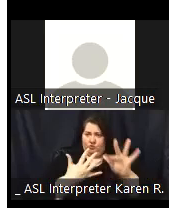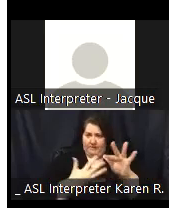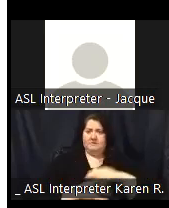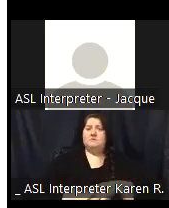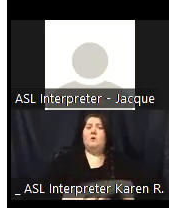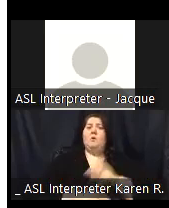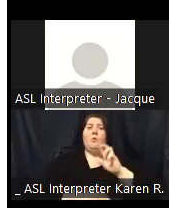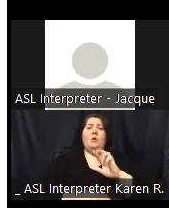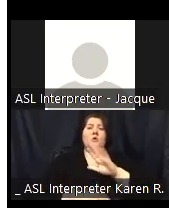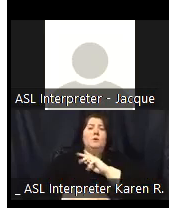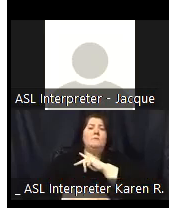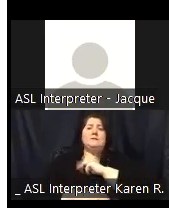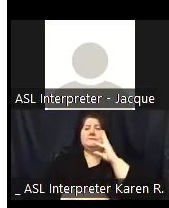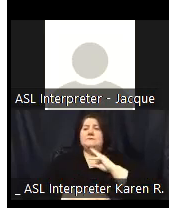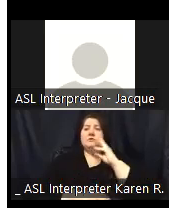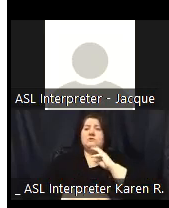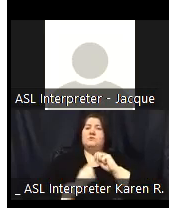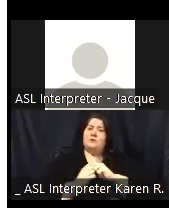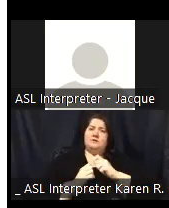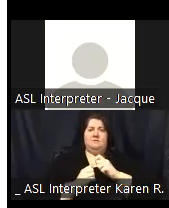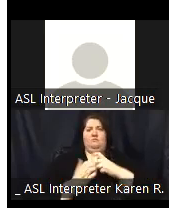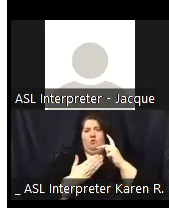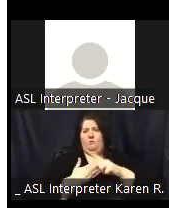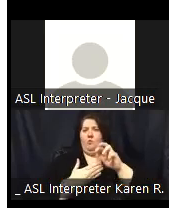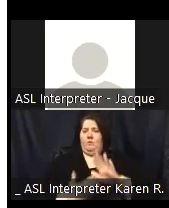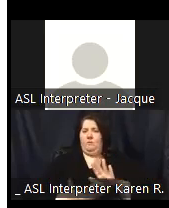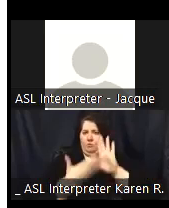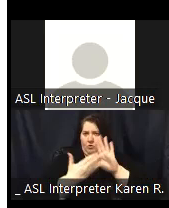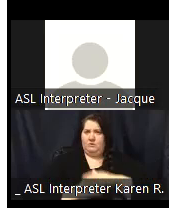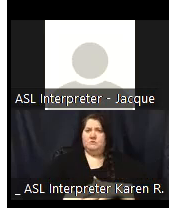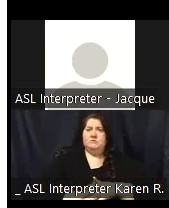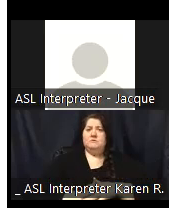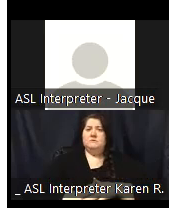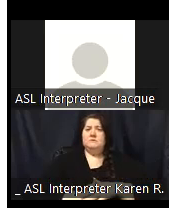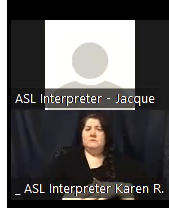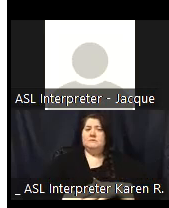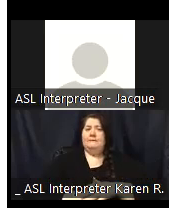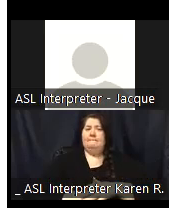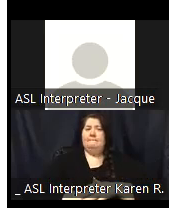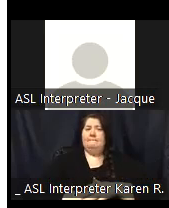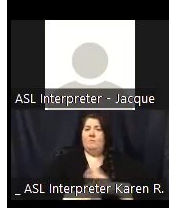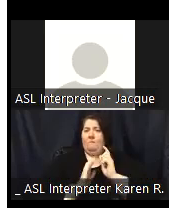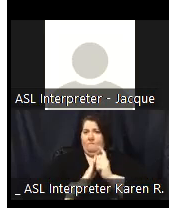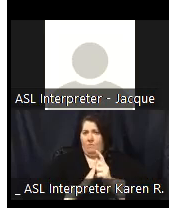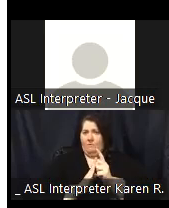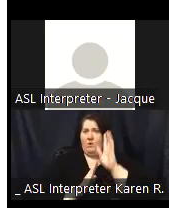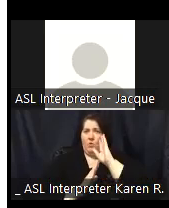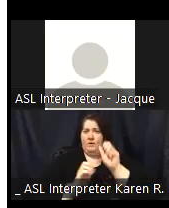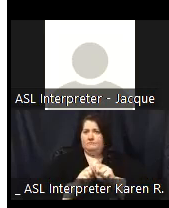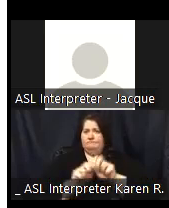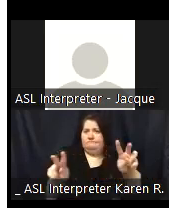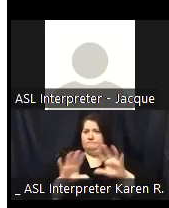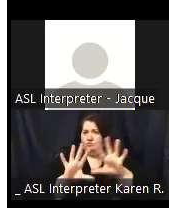personal experience with programs or approaches. So in a moment here, we will break you